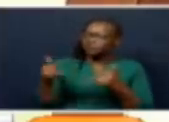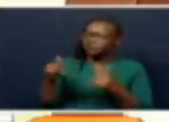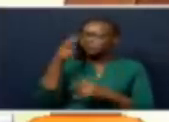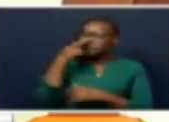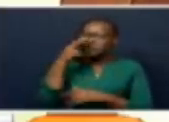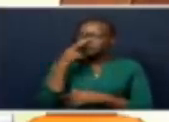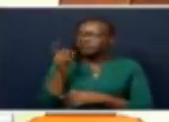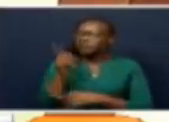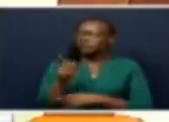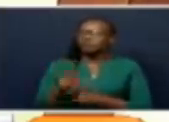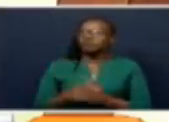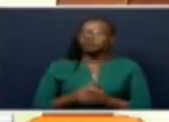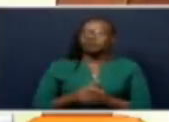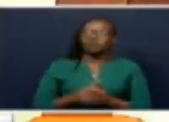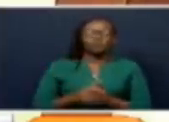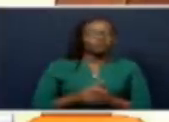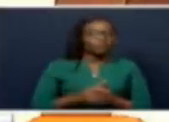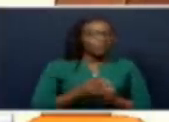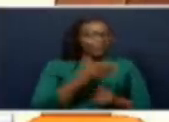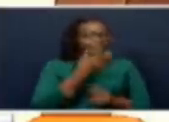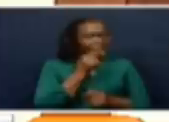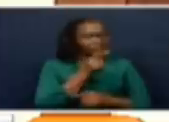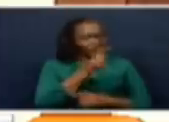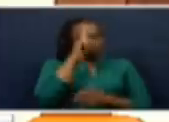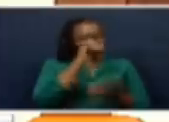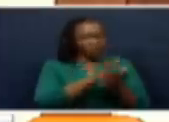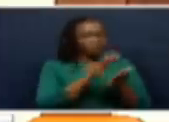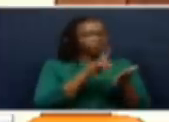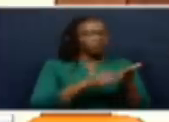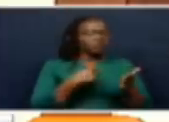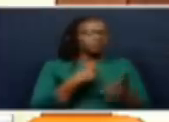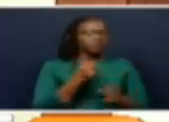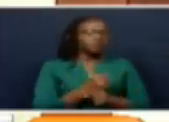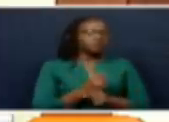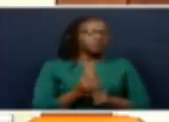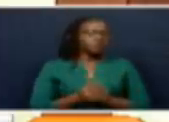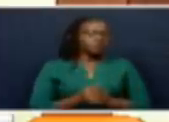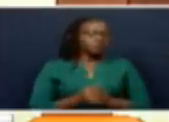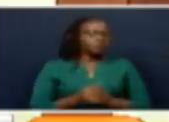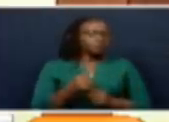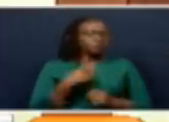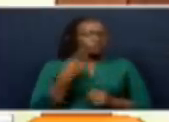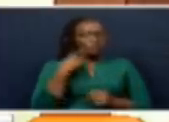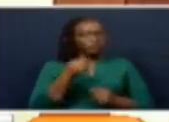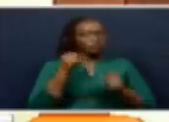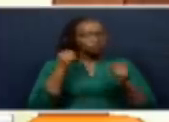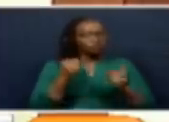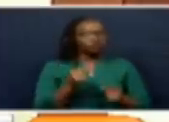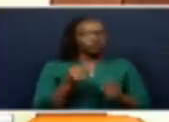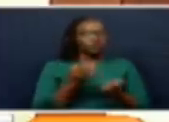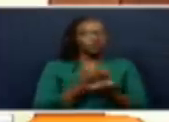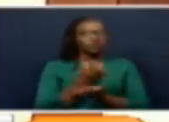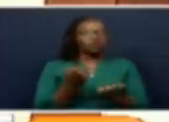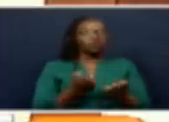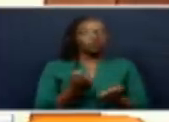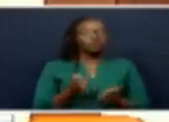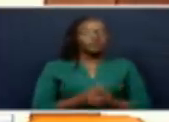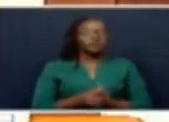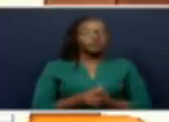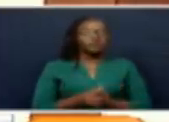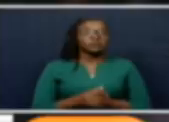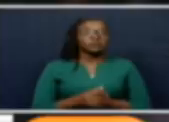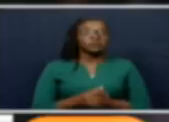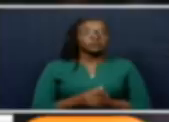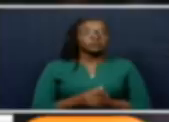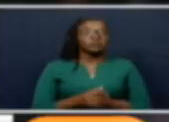you Kenyans, believe in what I'm doing. I am for peace. I'm for a strong economy. Yeah. Huh?